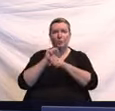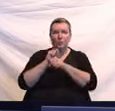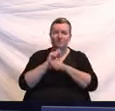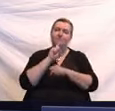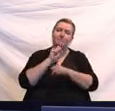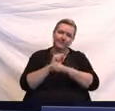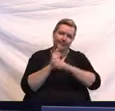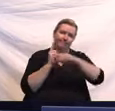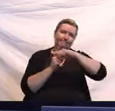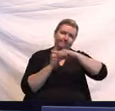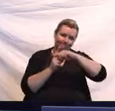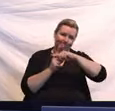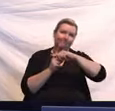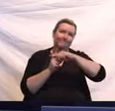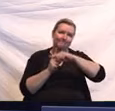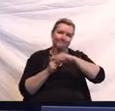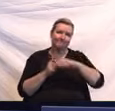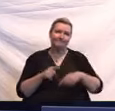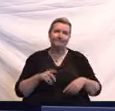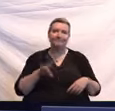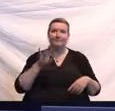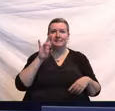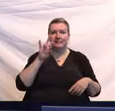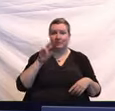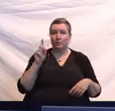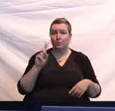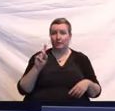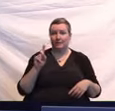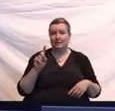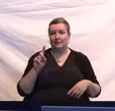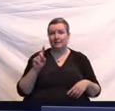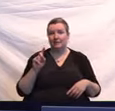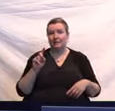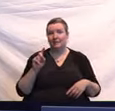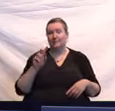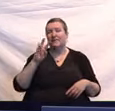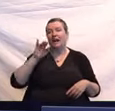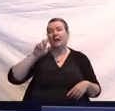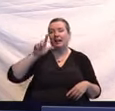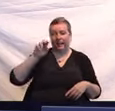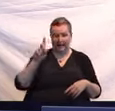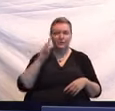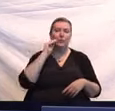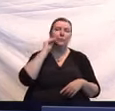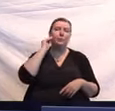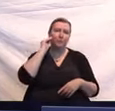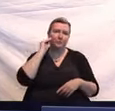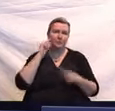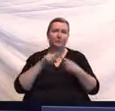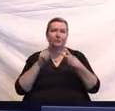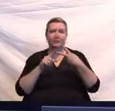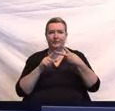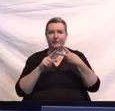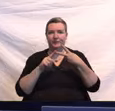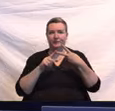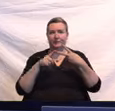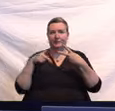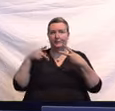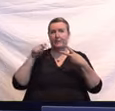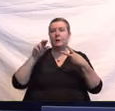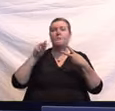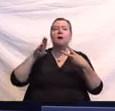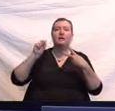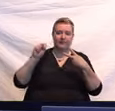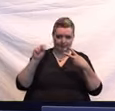positive. 7 are at the Vineland home, and 1 is at the Paramus home. 3 of